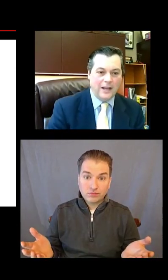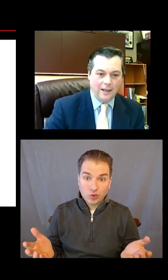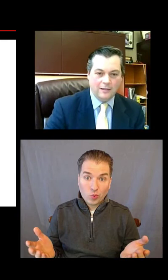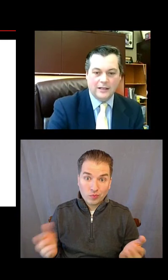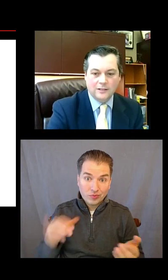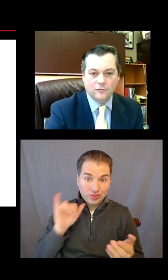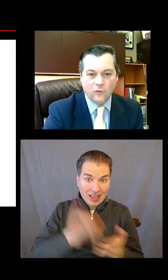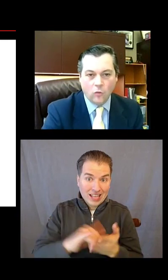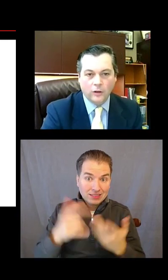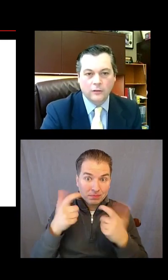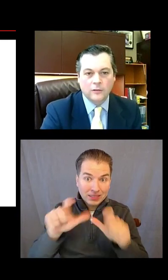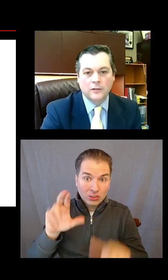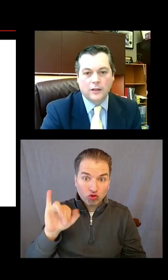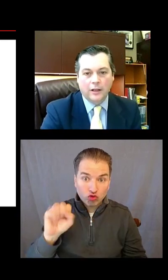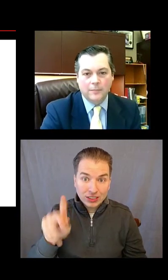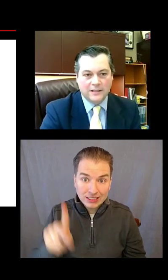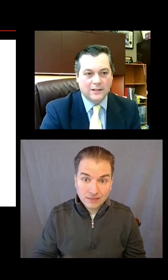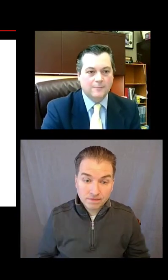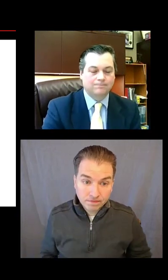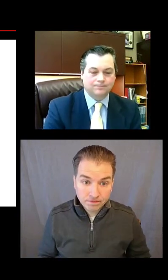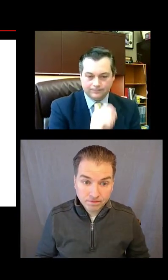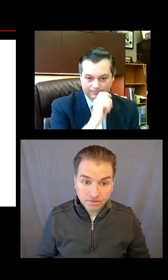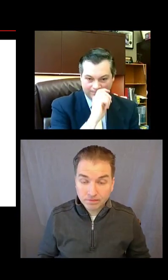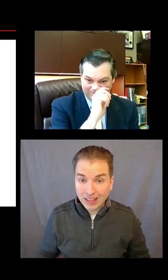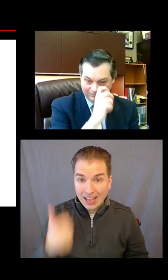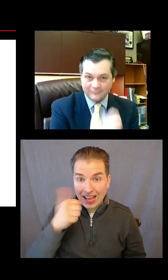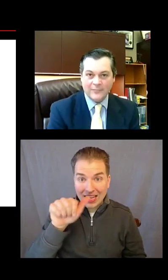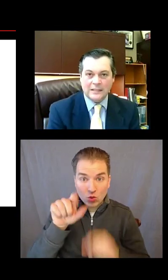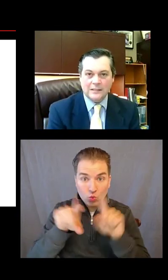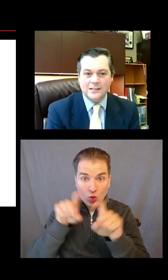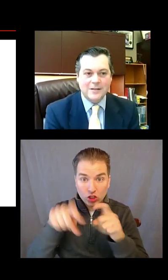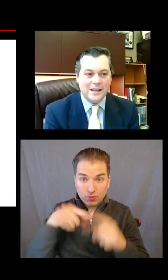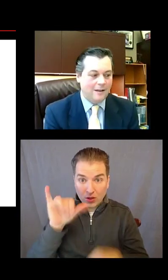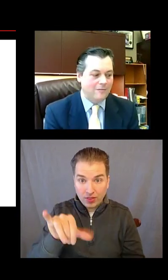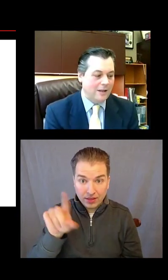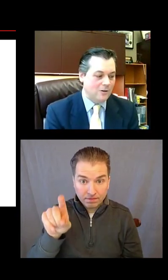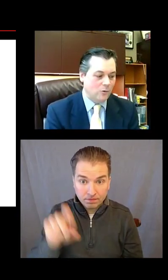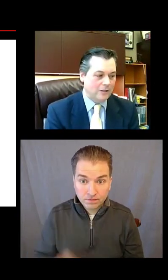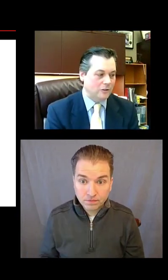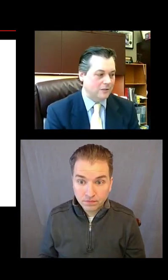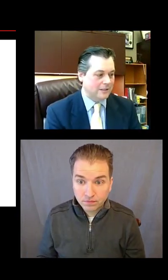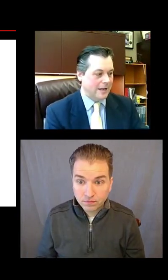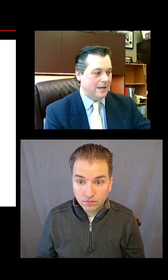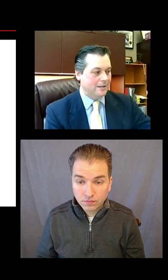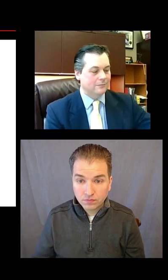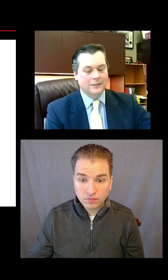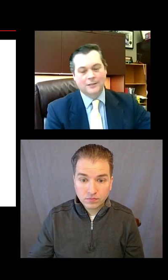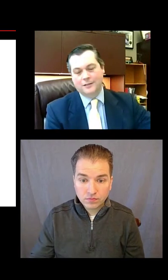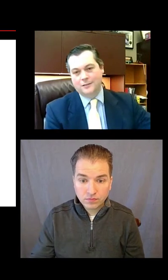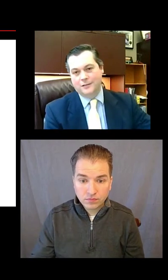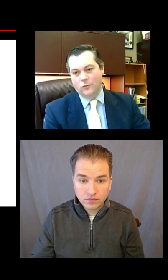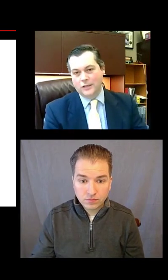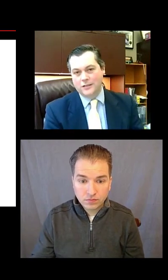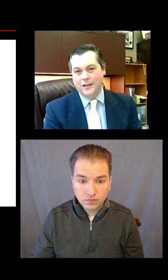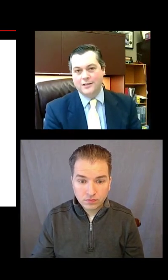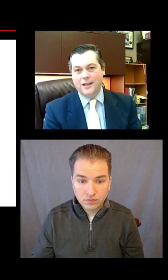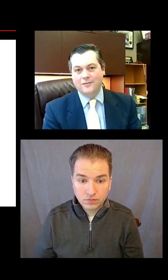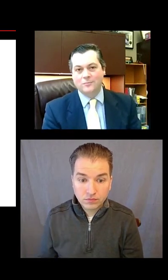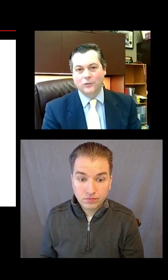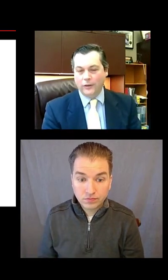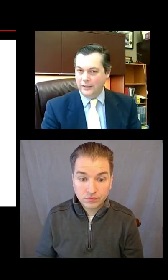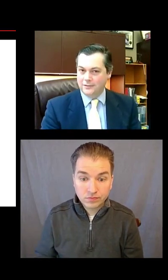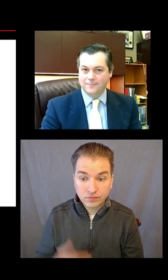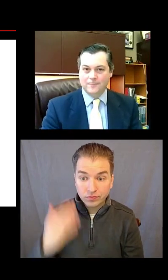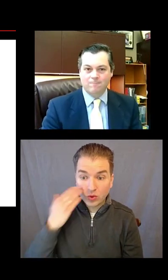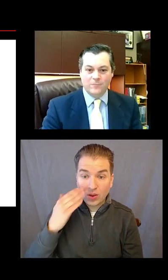economic realities for a business. Does anybody have any questions on what it's like to